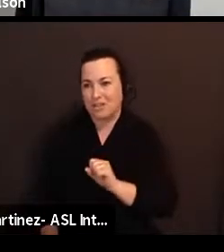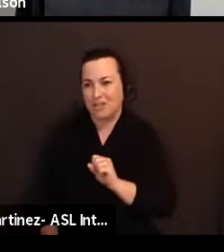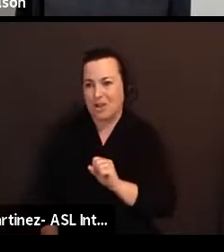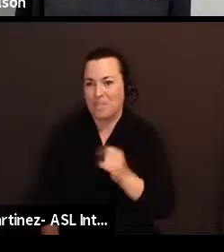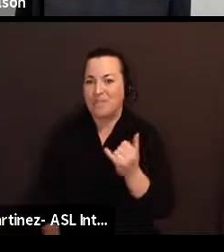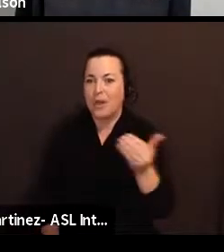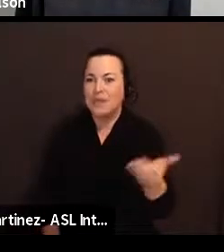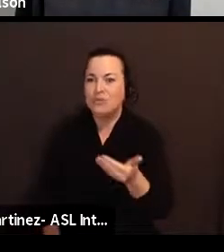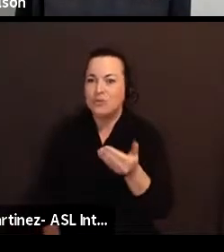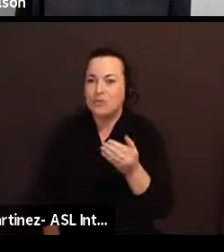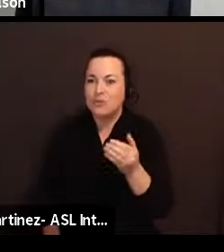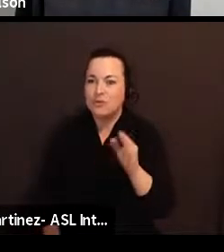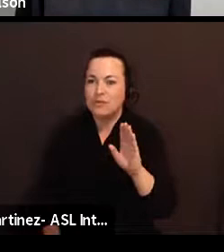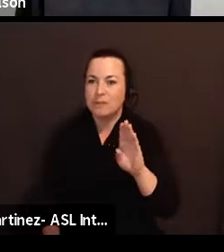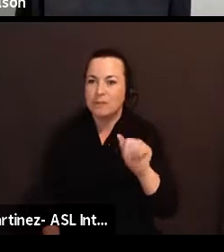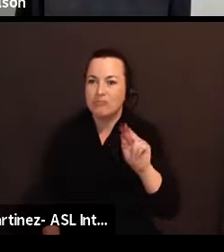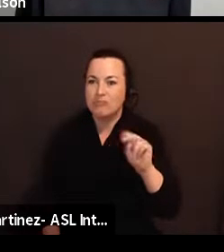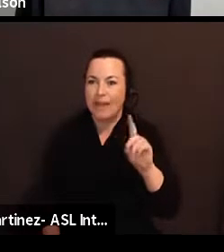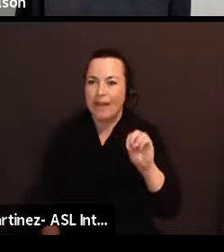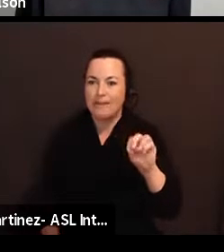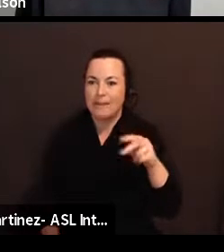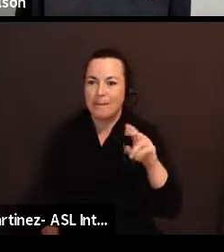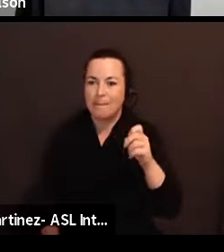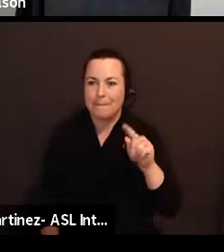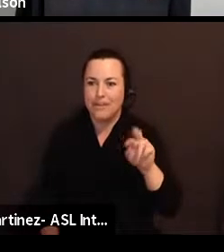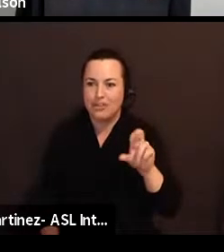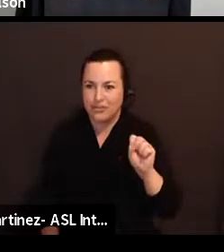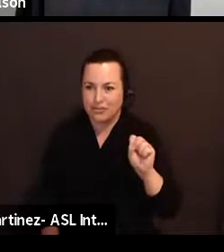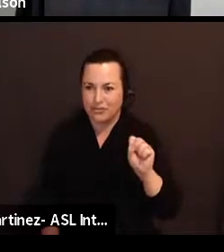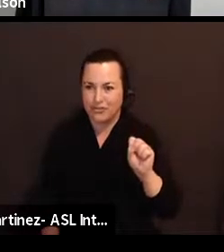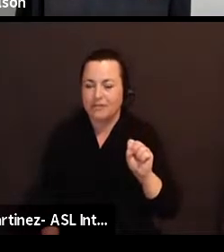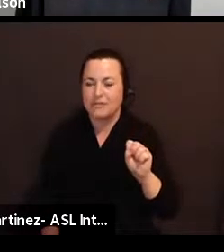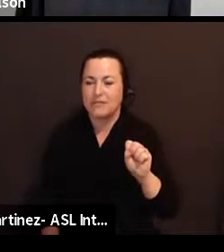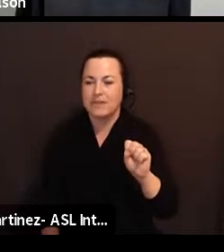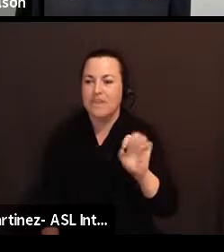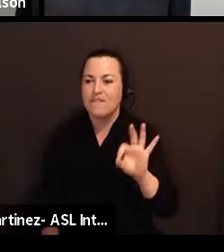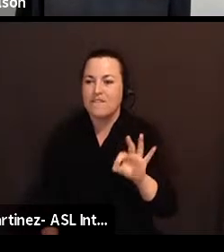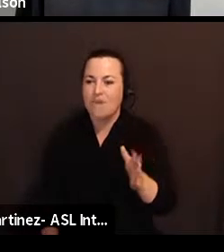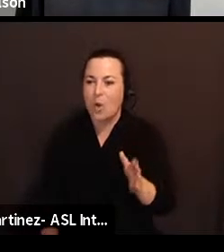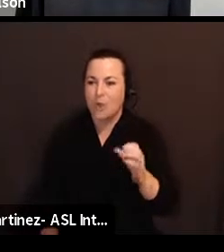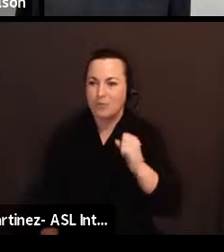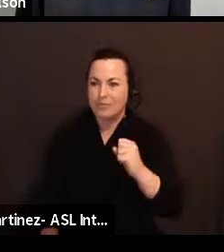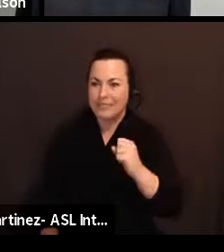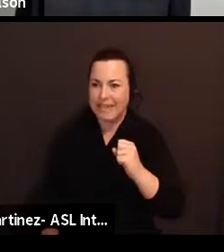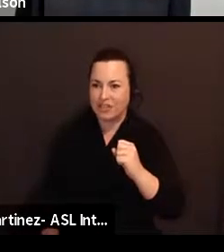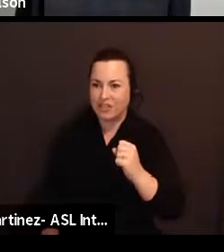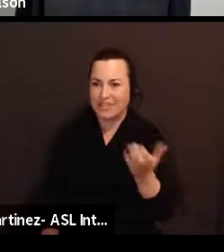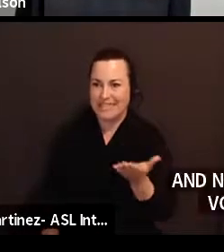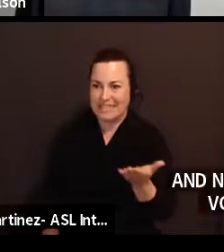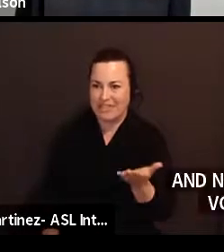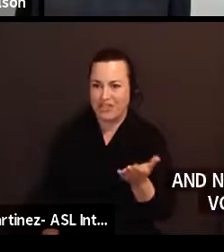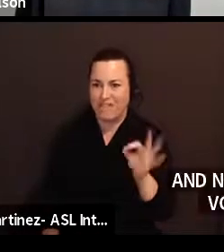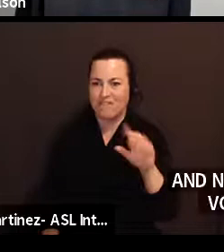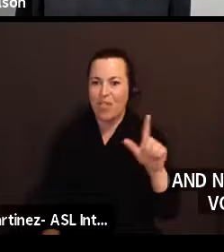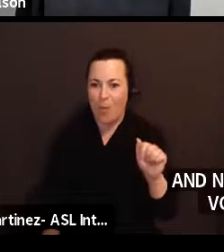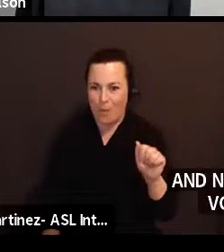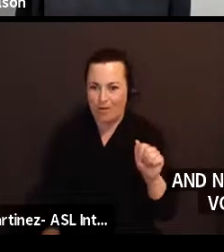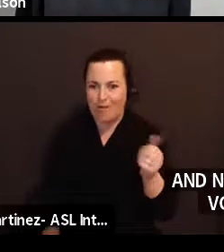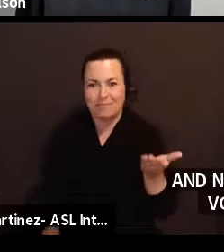introduce Brandon Peters, who is our Voter Protection Director here in the state of Florida.